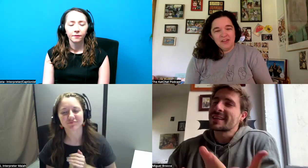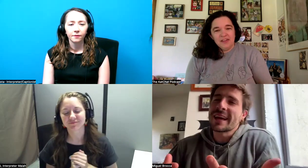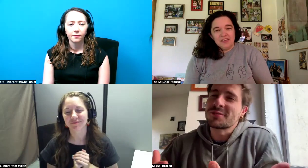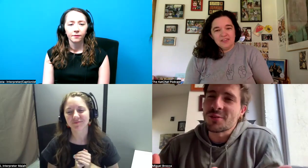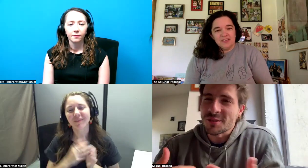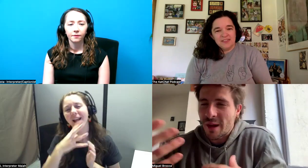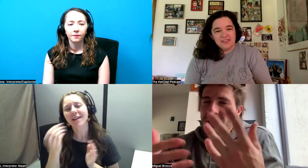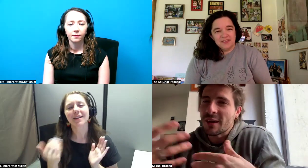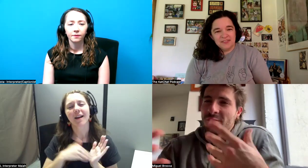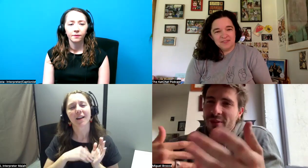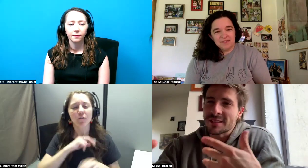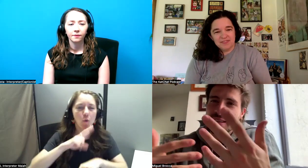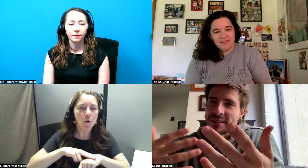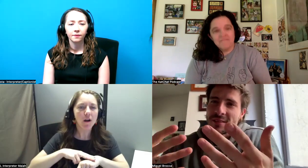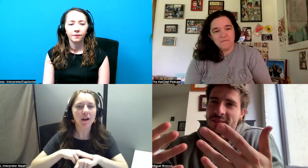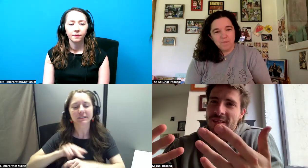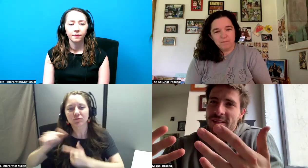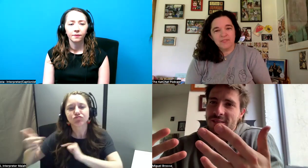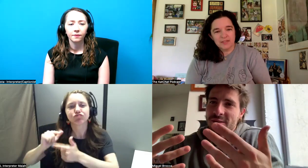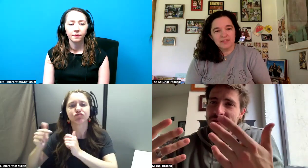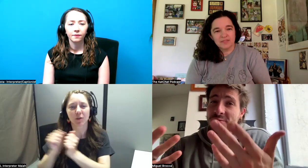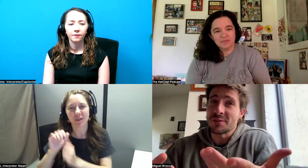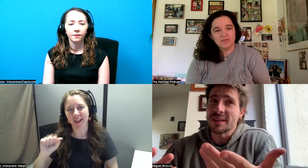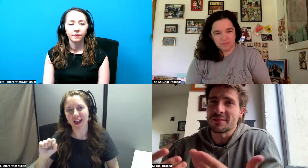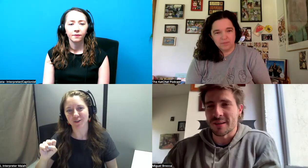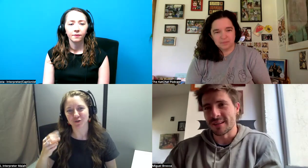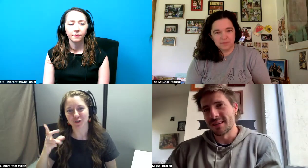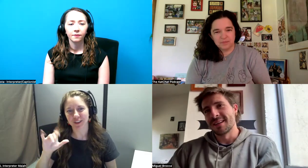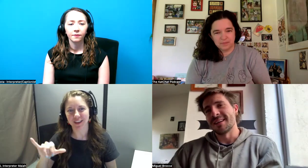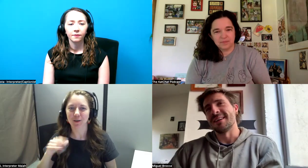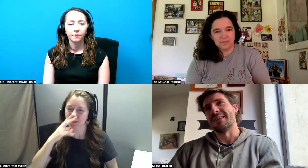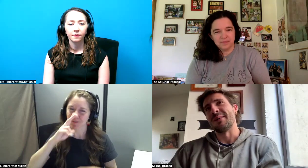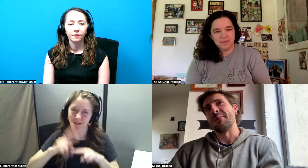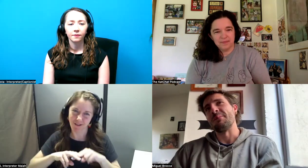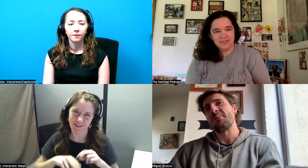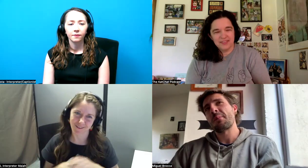And again of course bouncing off with Ashley in this scene, it's also really fun